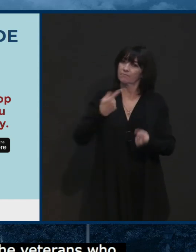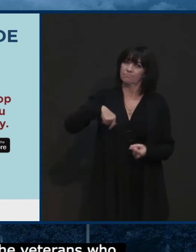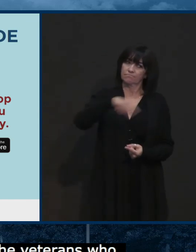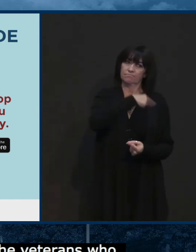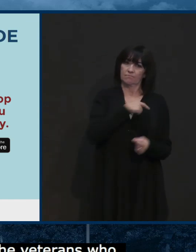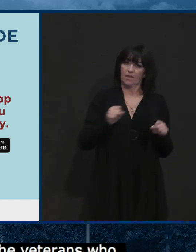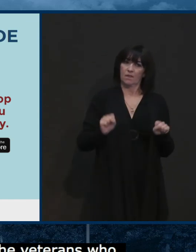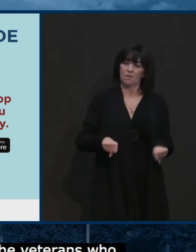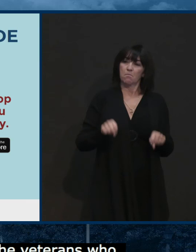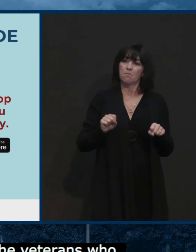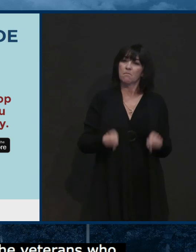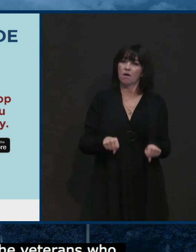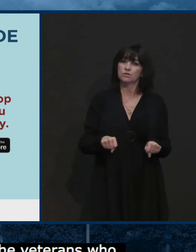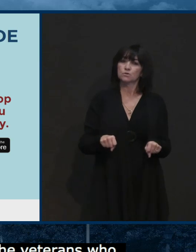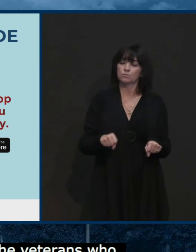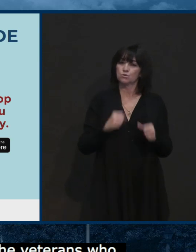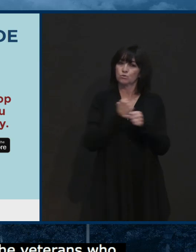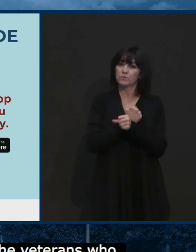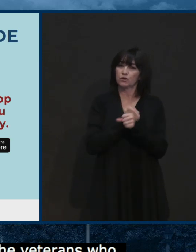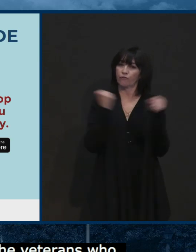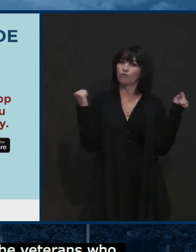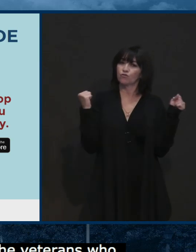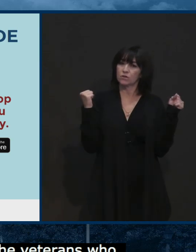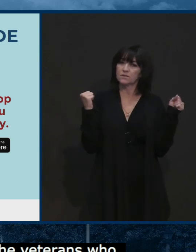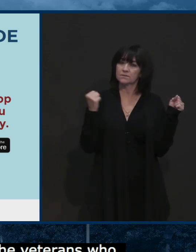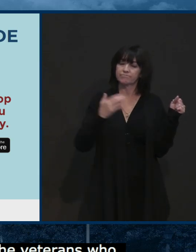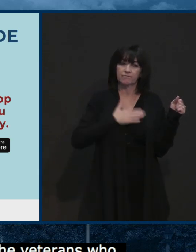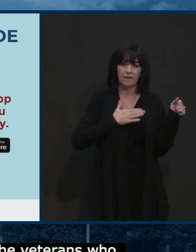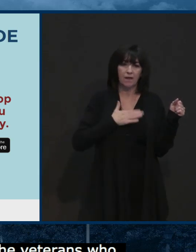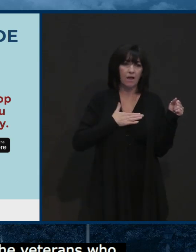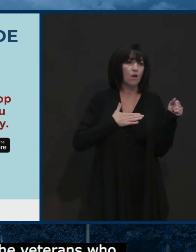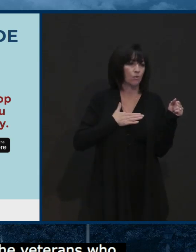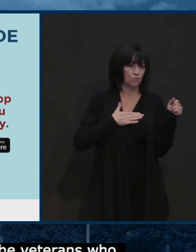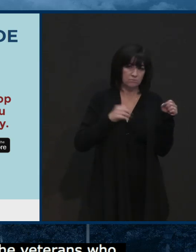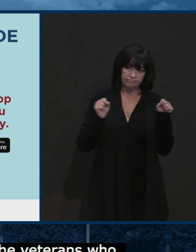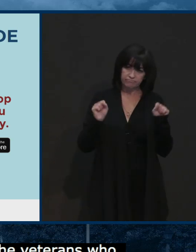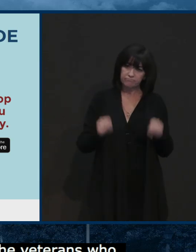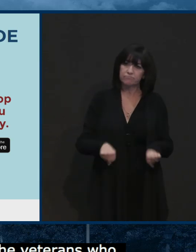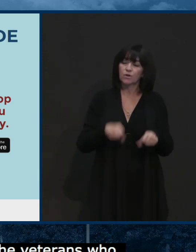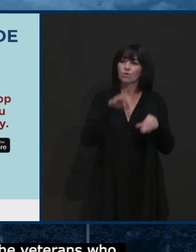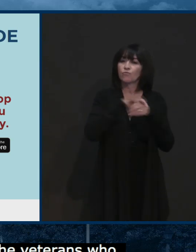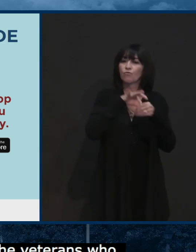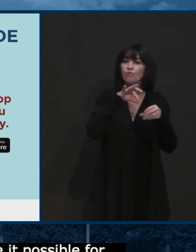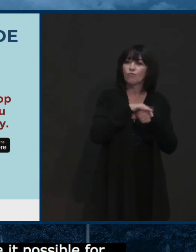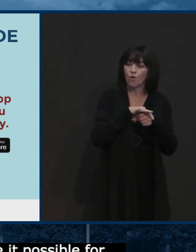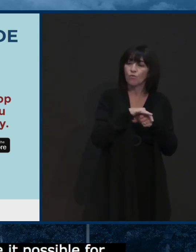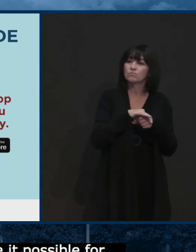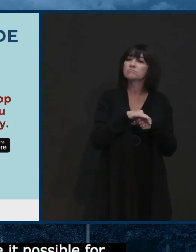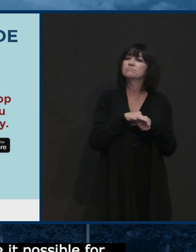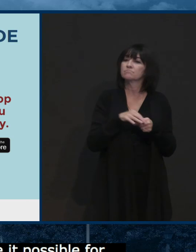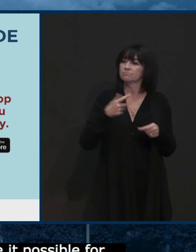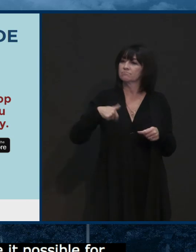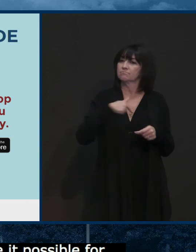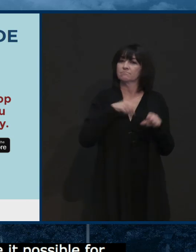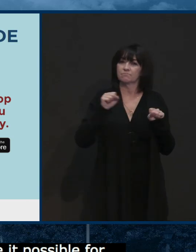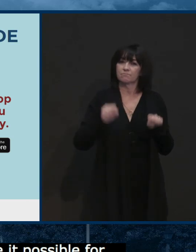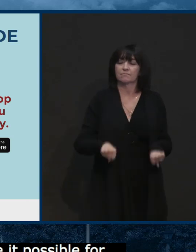to exercise our right to the vote just a week ago